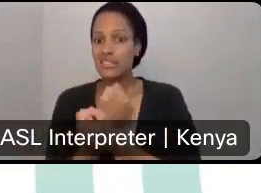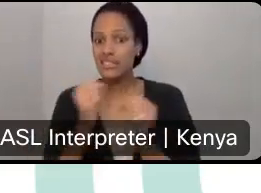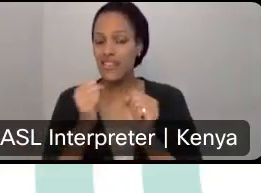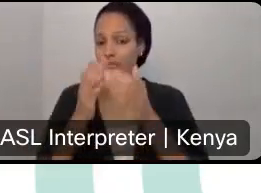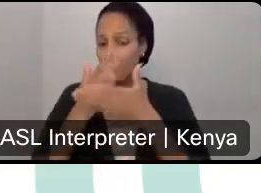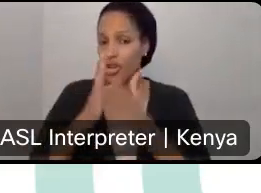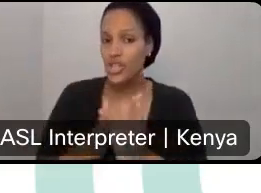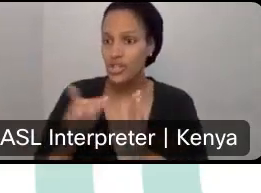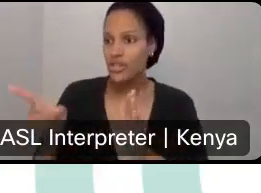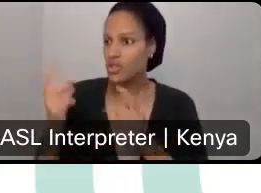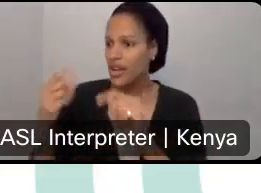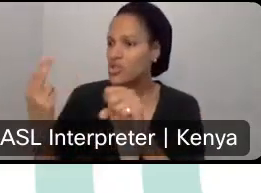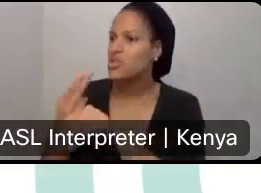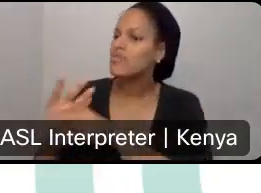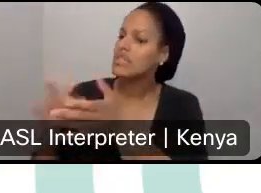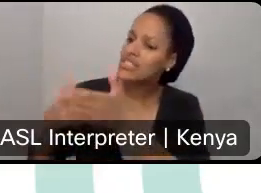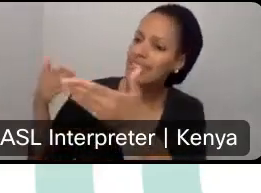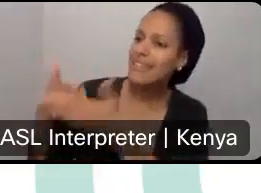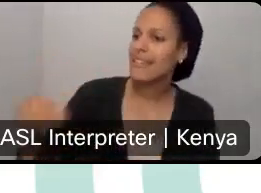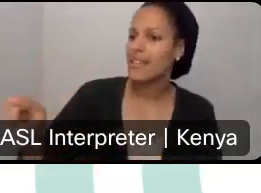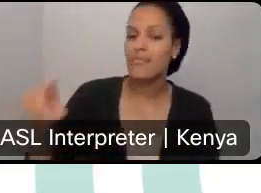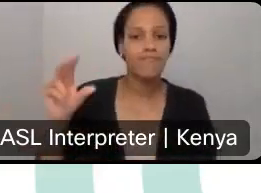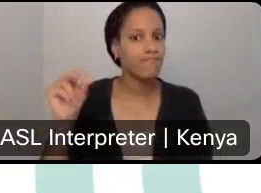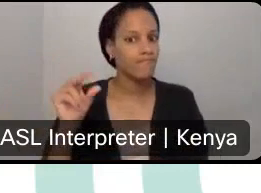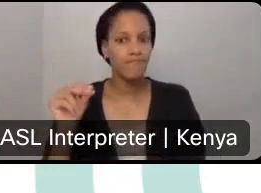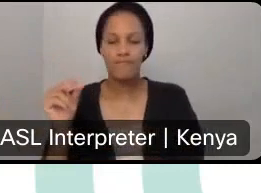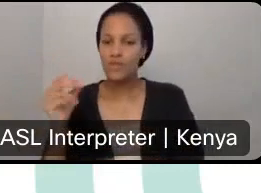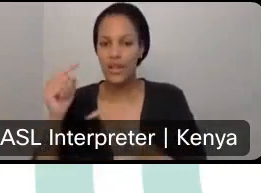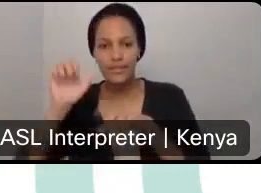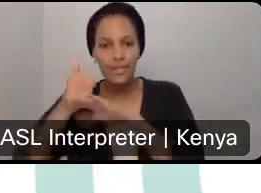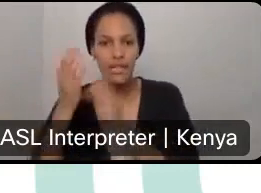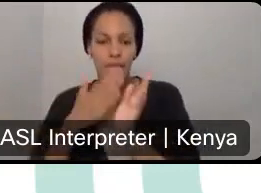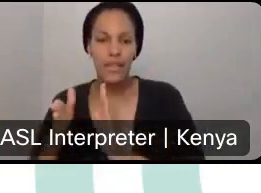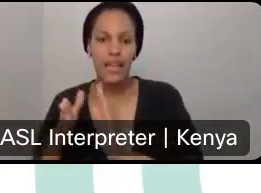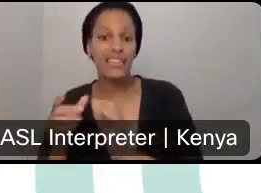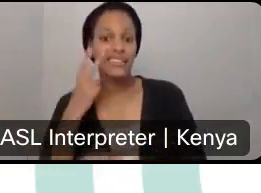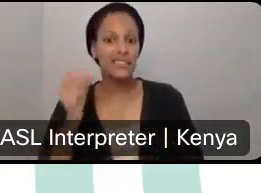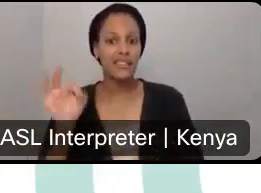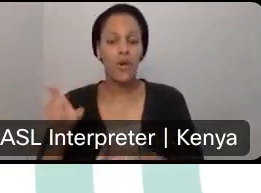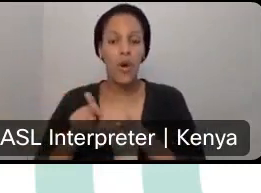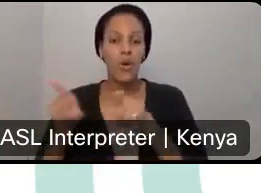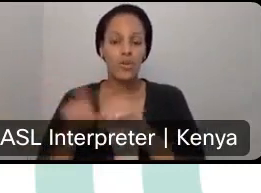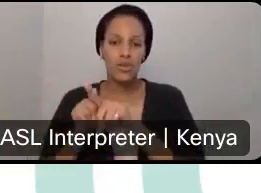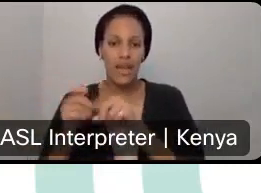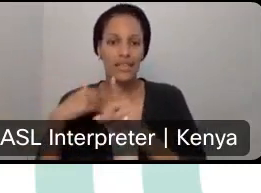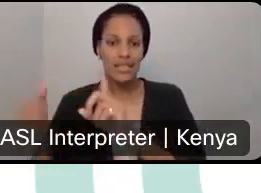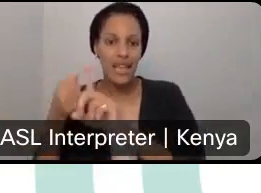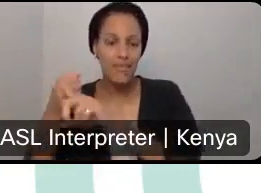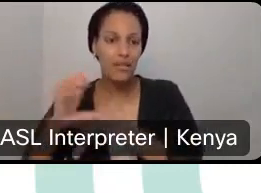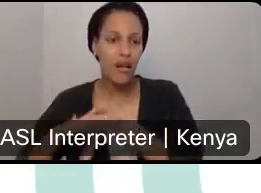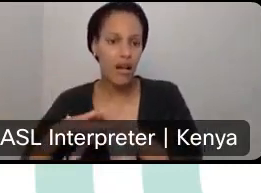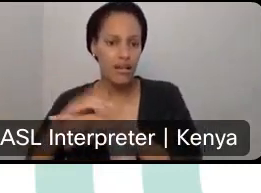side effects of their medications have an effect on their domestic violence risk, such as by reducing